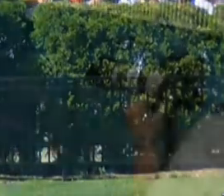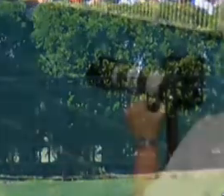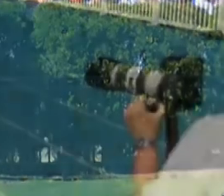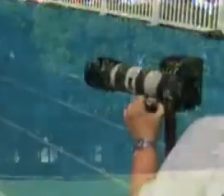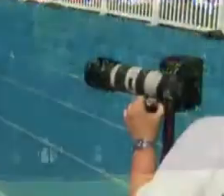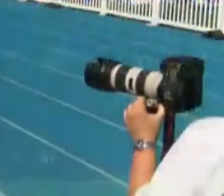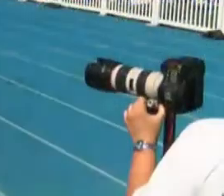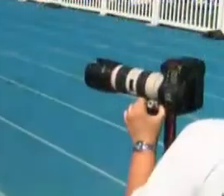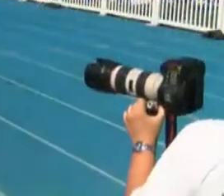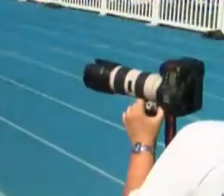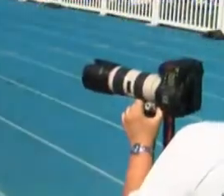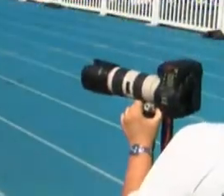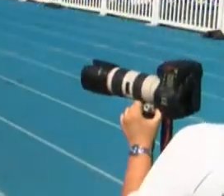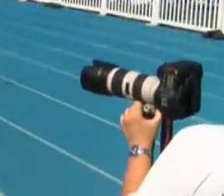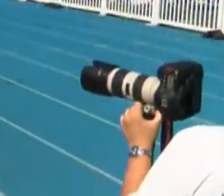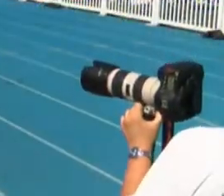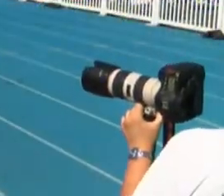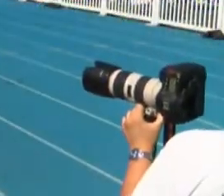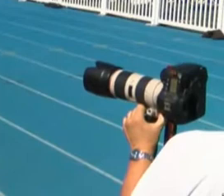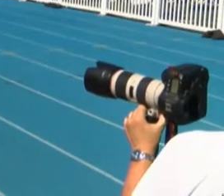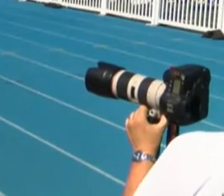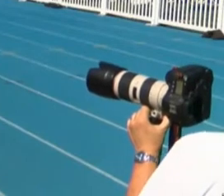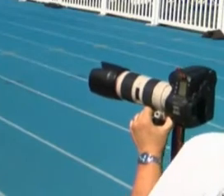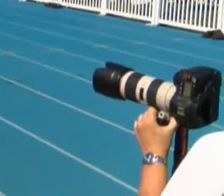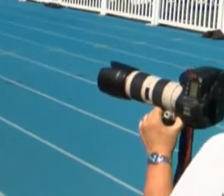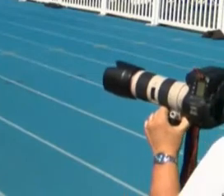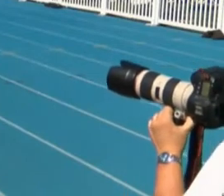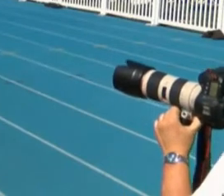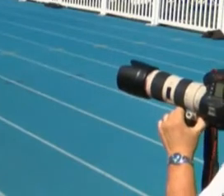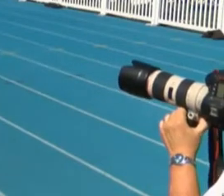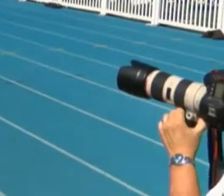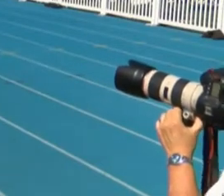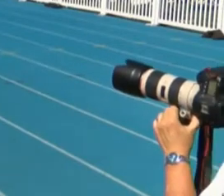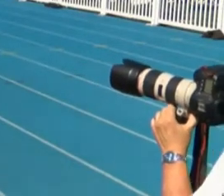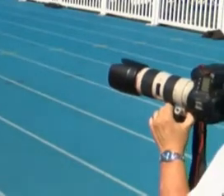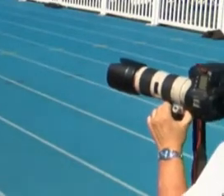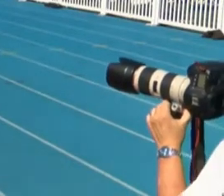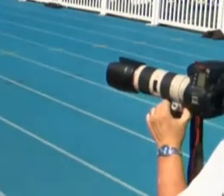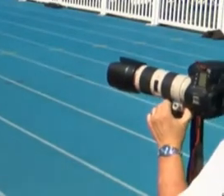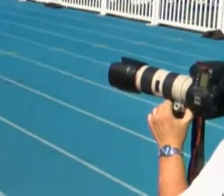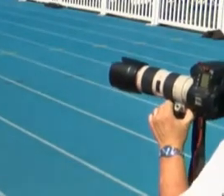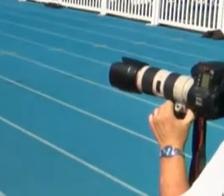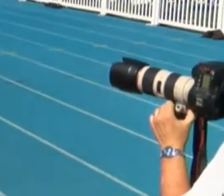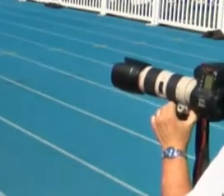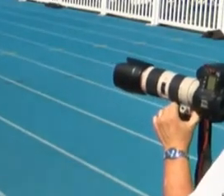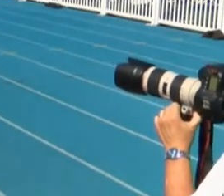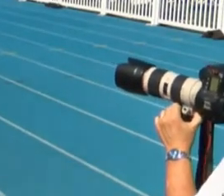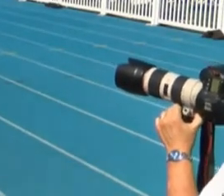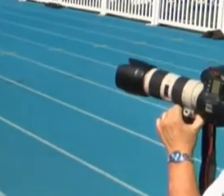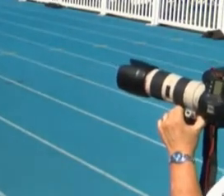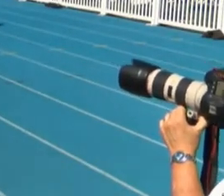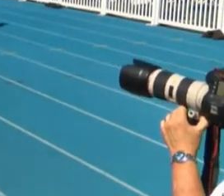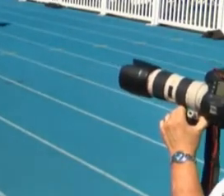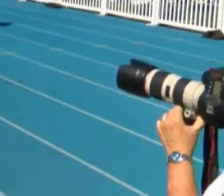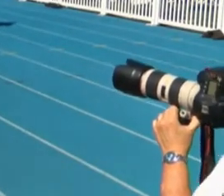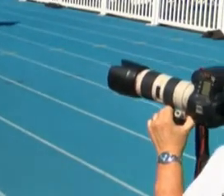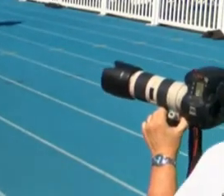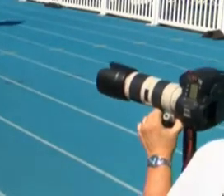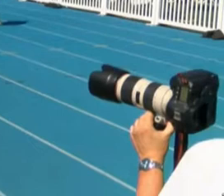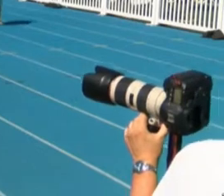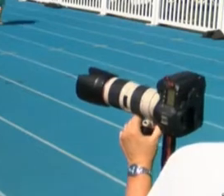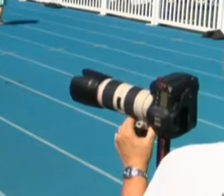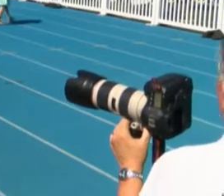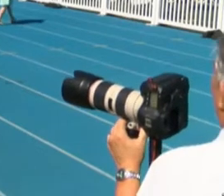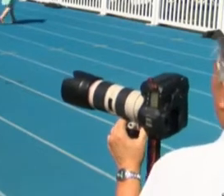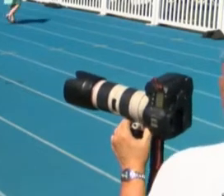Our commencement speaker is James Mattis, the Secretary of Defense, 26th Secretary of Defense. He's a native of